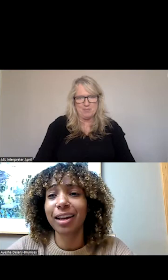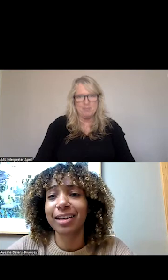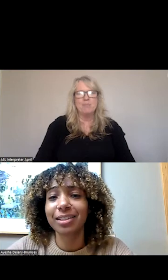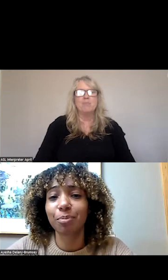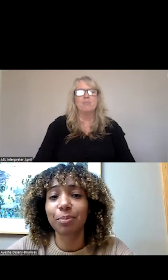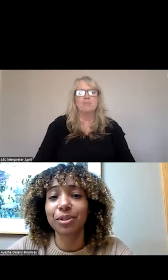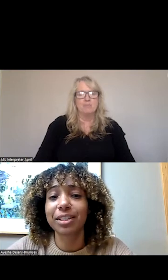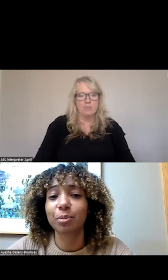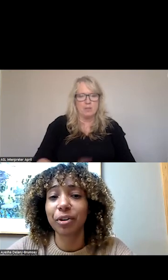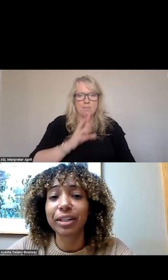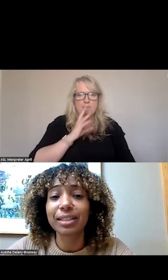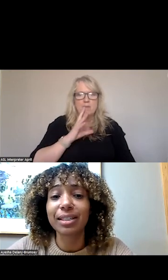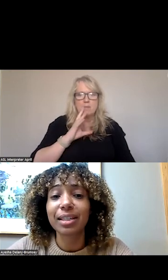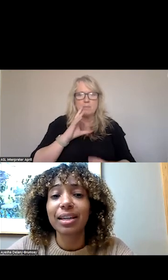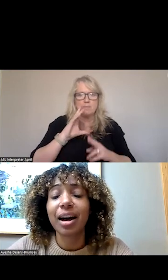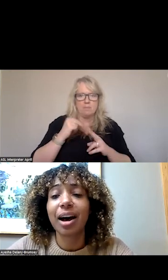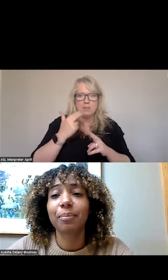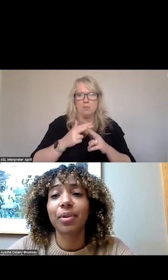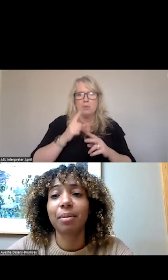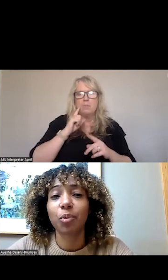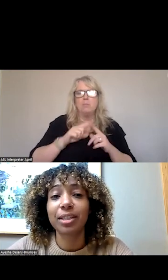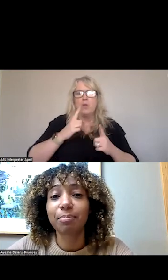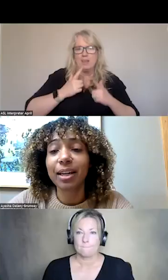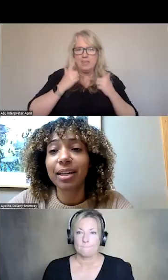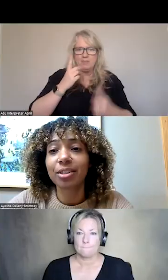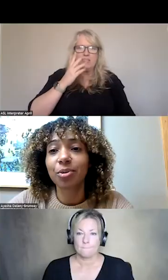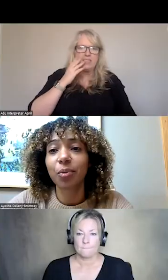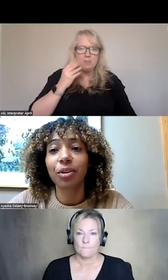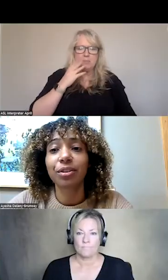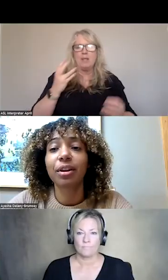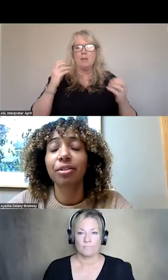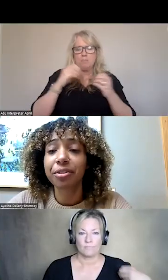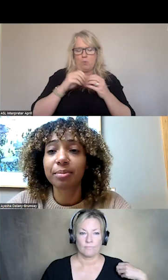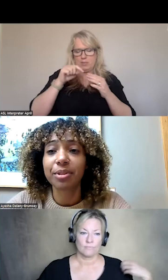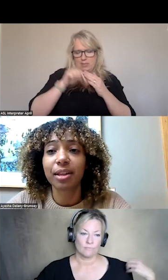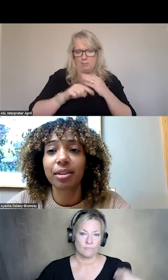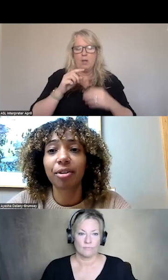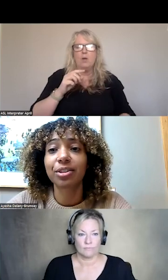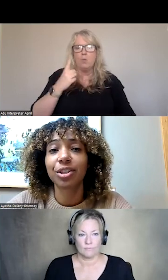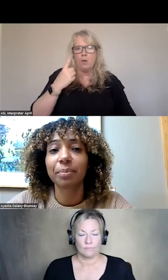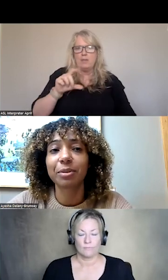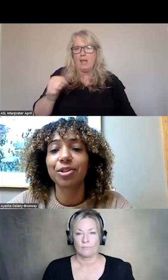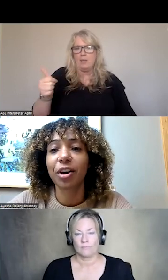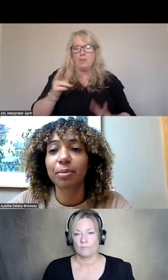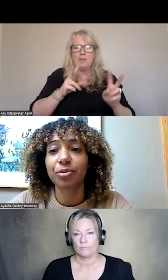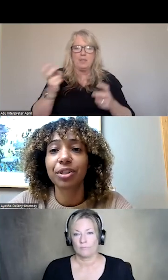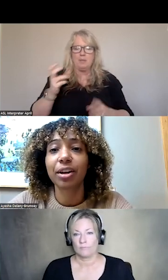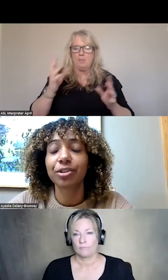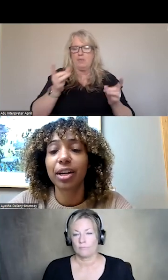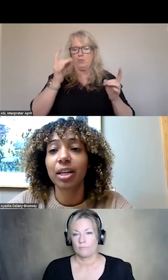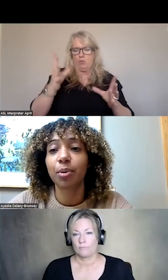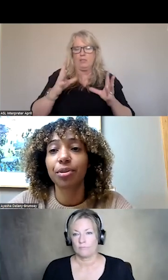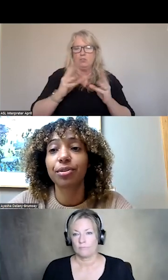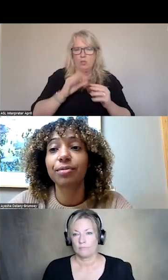Speaking of getting into people's experience and more deeply getting into it, one of the other themes that the Crisis Jam has been talking about is